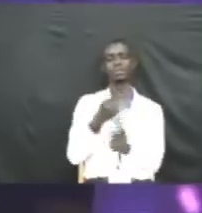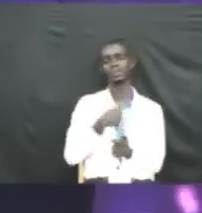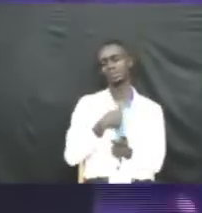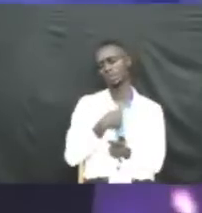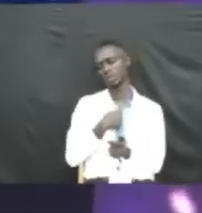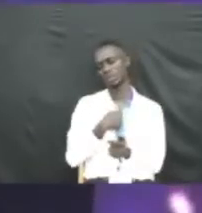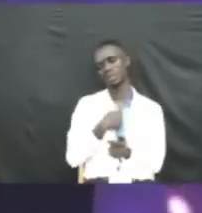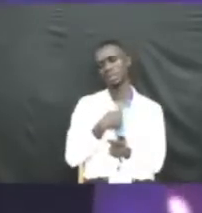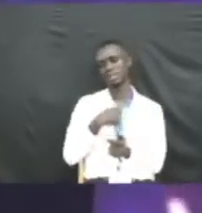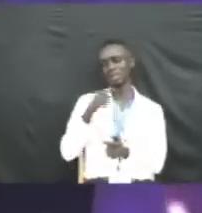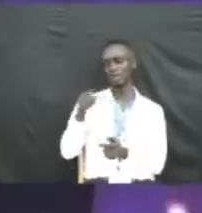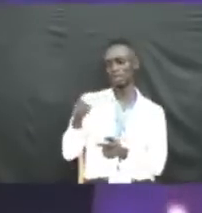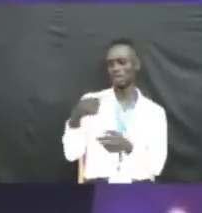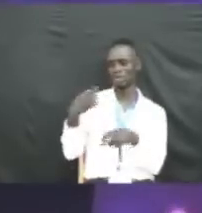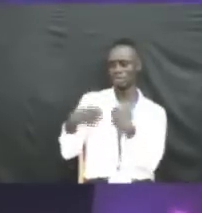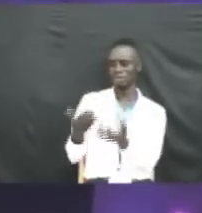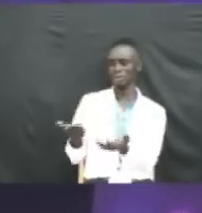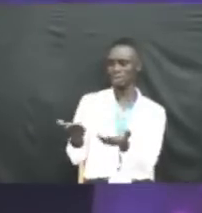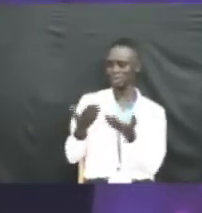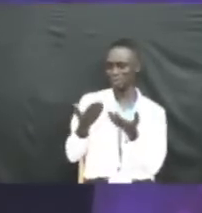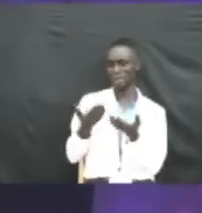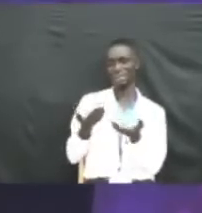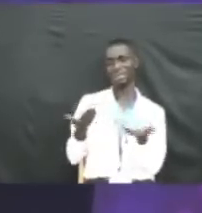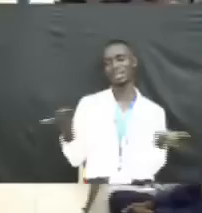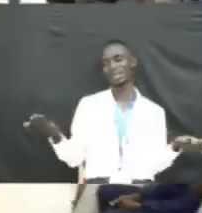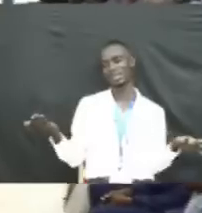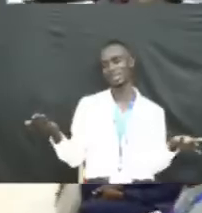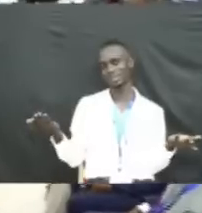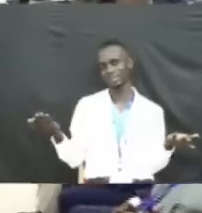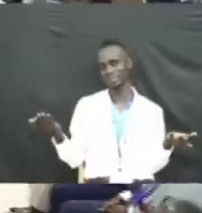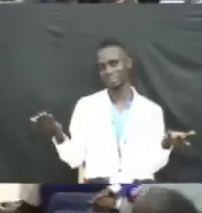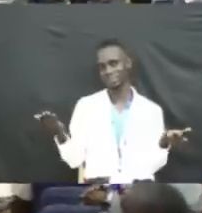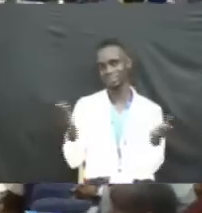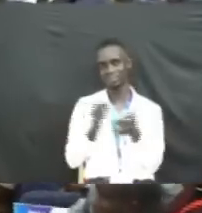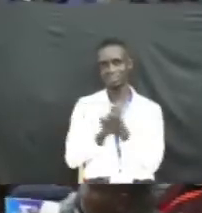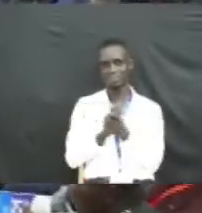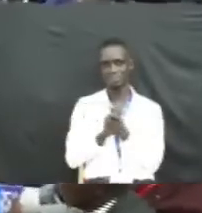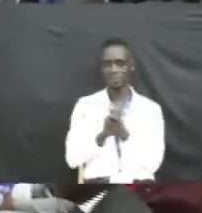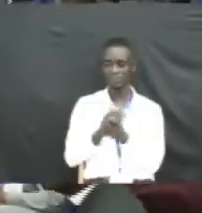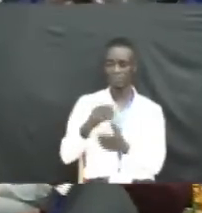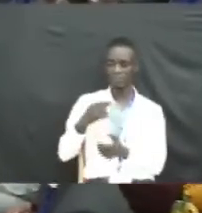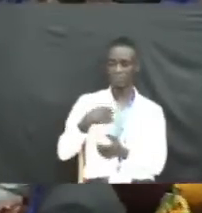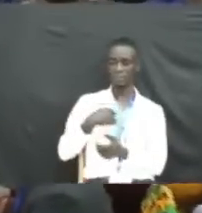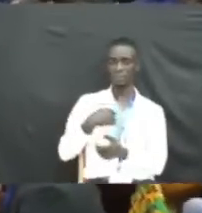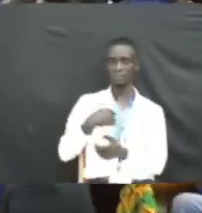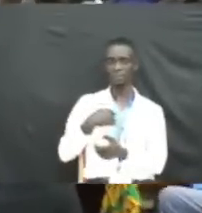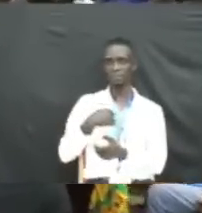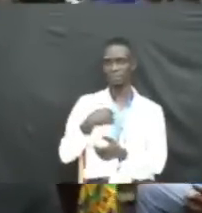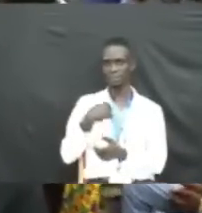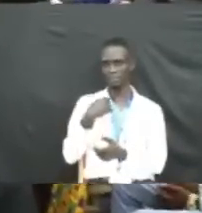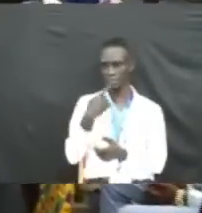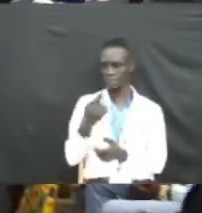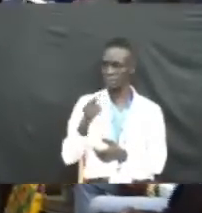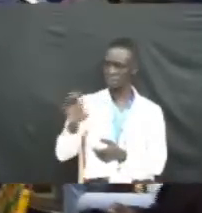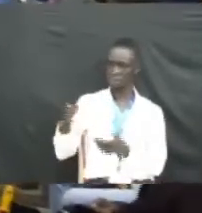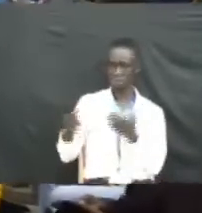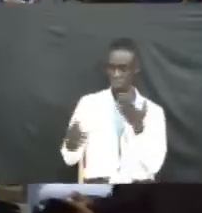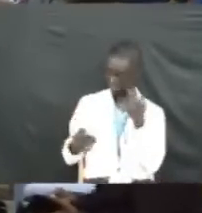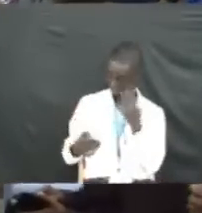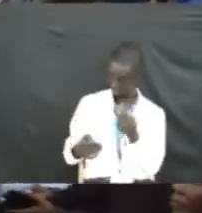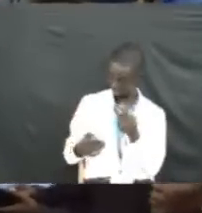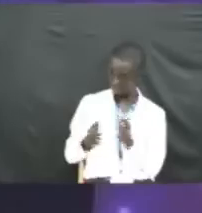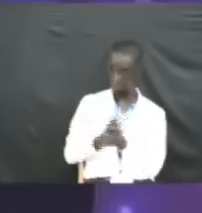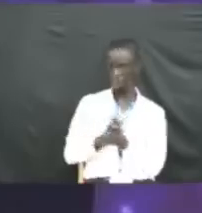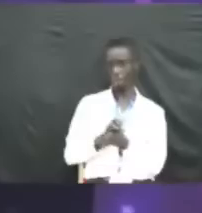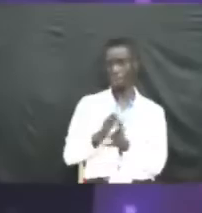their major problems that they presented to me and my team they said look